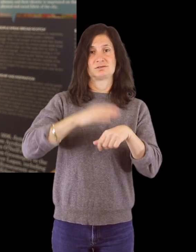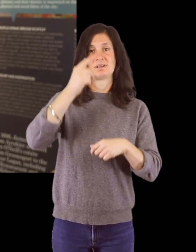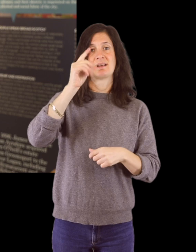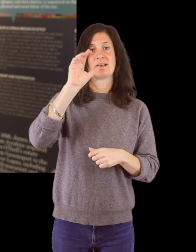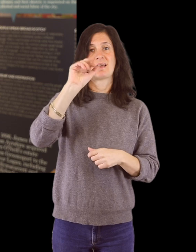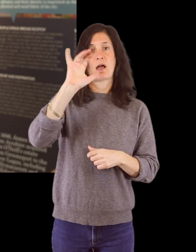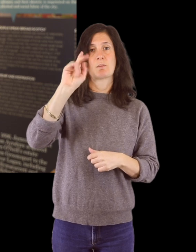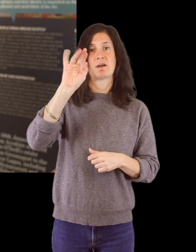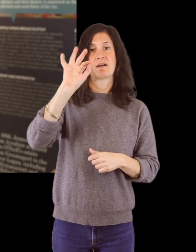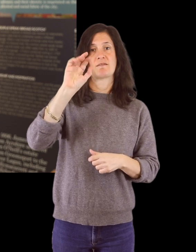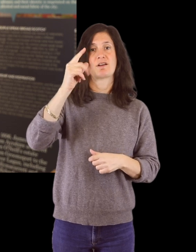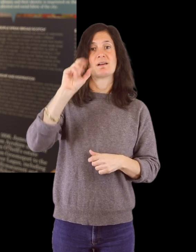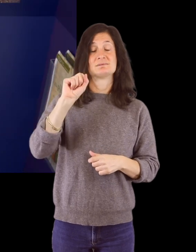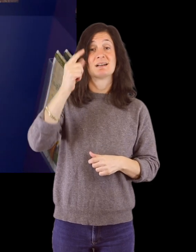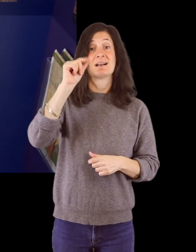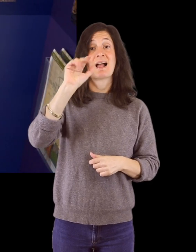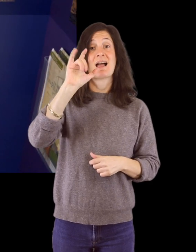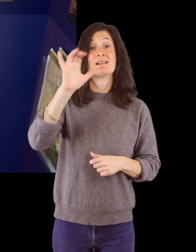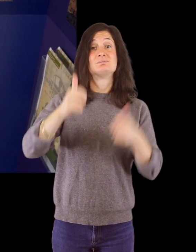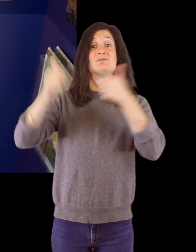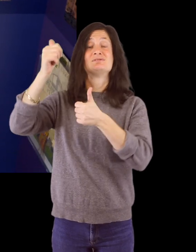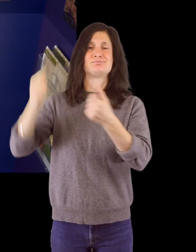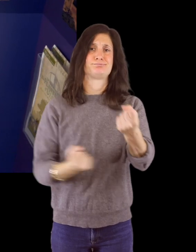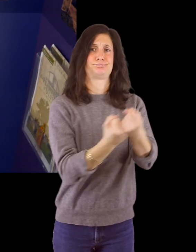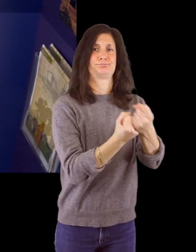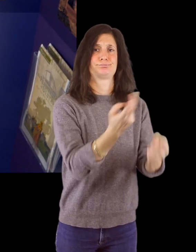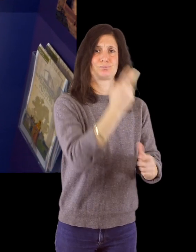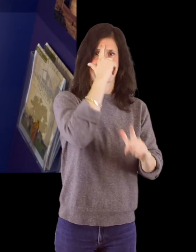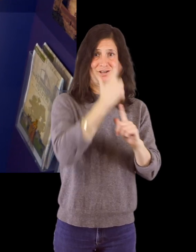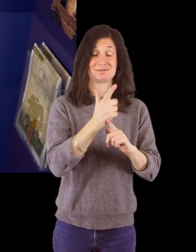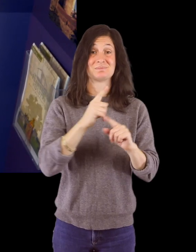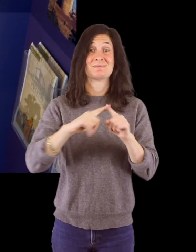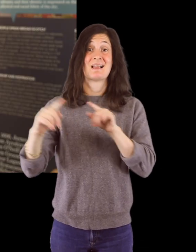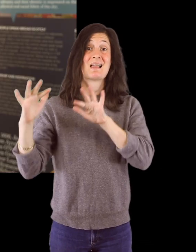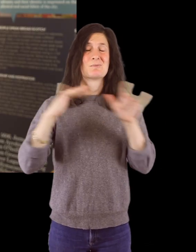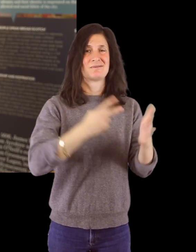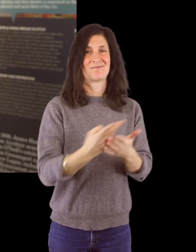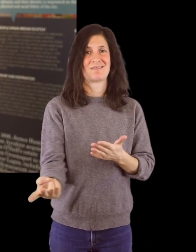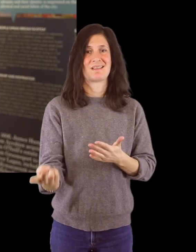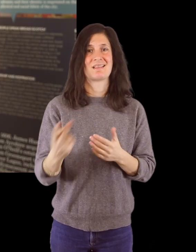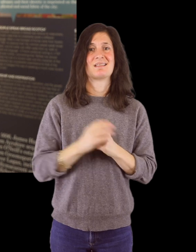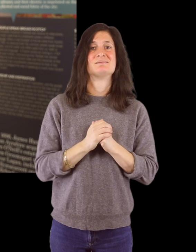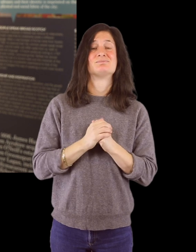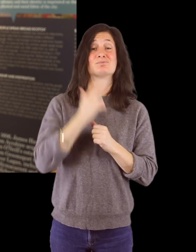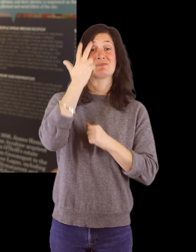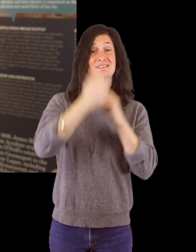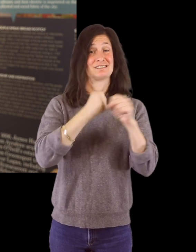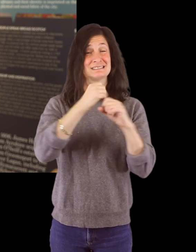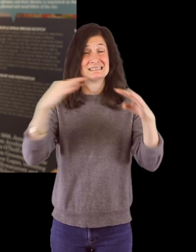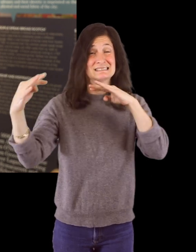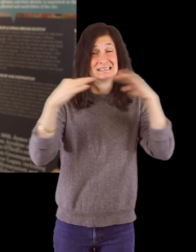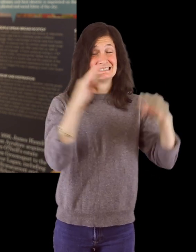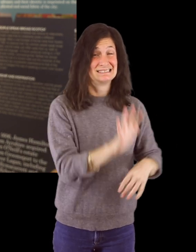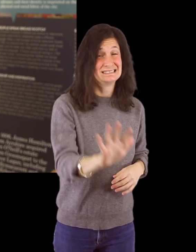the brothers received support from many of the Gaelic chieftains. Ultimately, the campaign ended in failure after 3 years